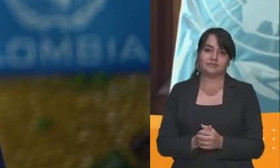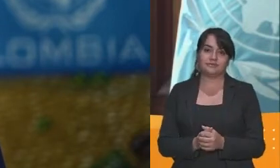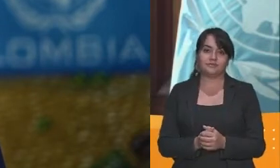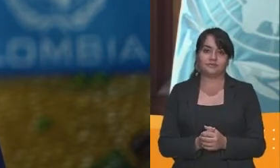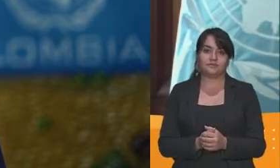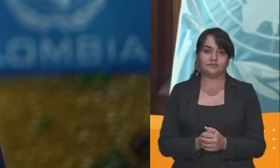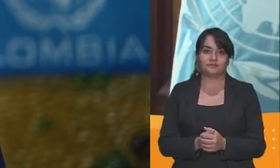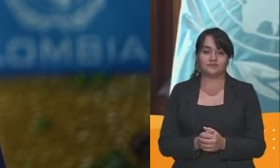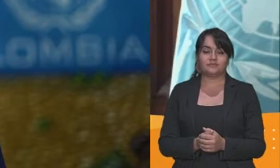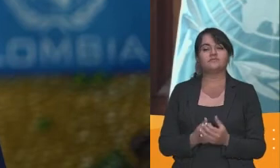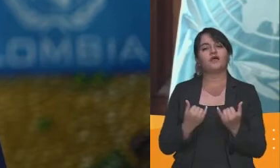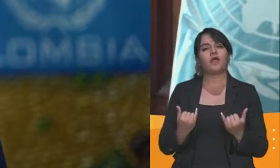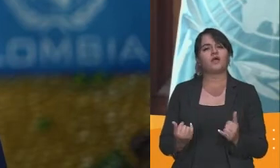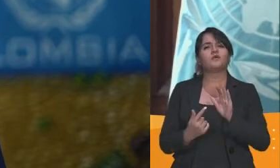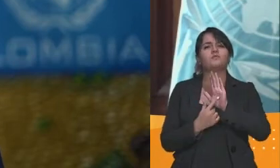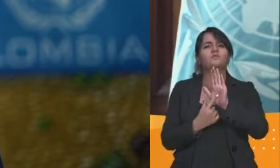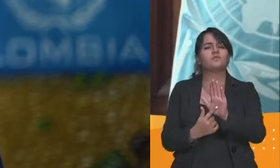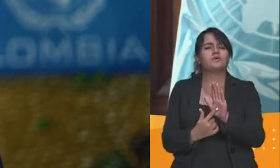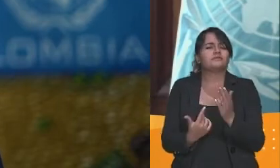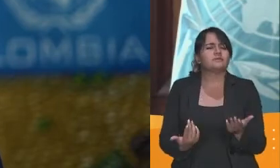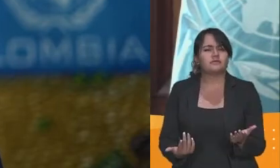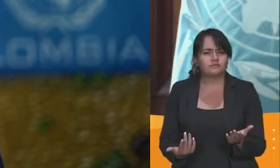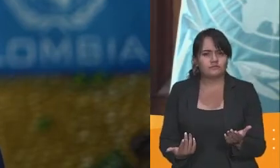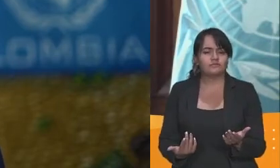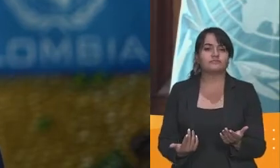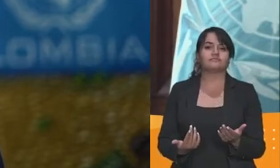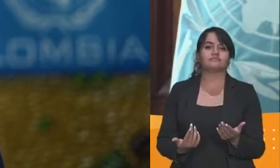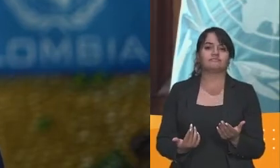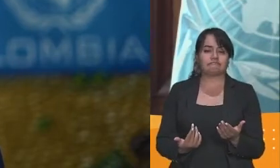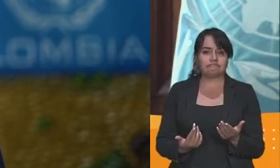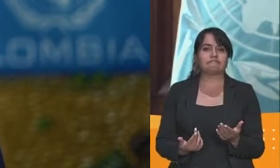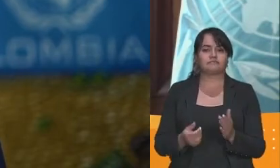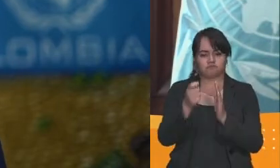I'm not receiving any sound in the booth, I cannot translate.